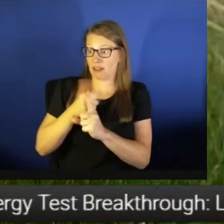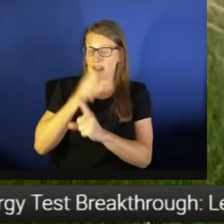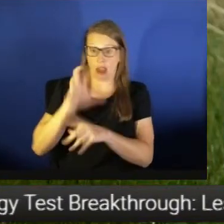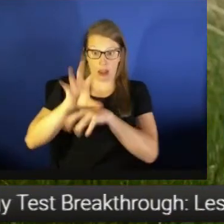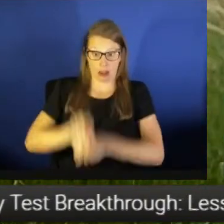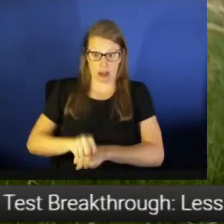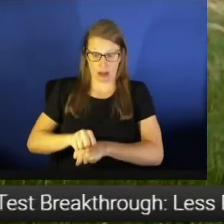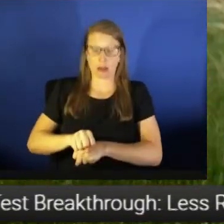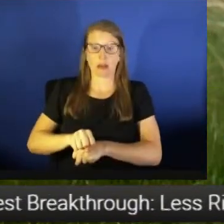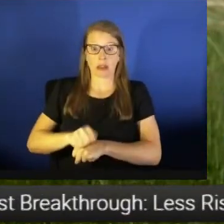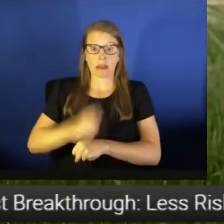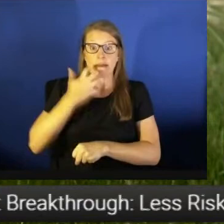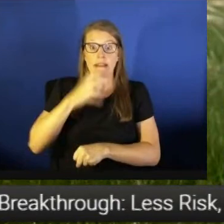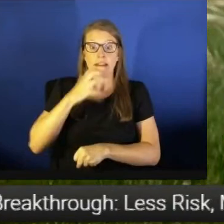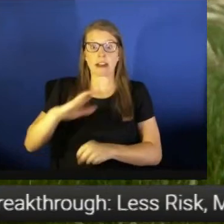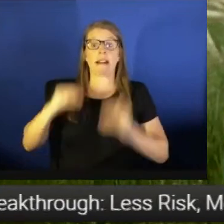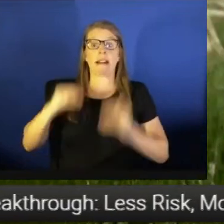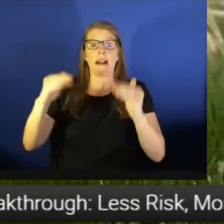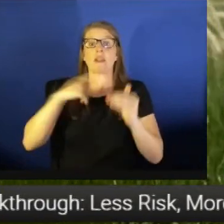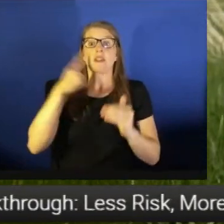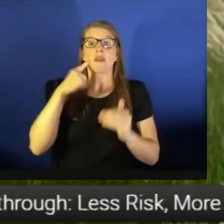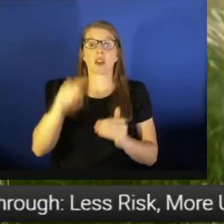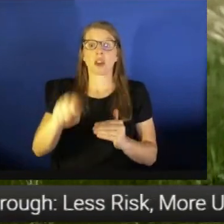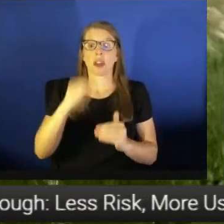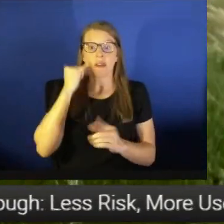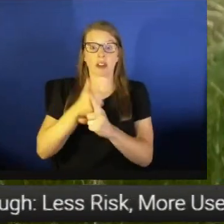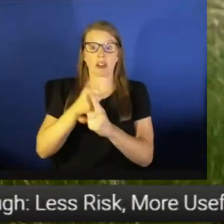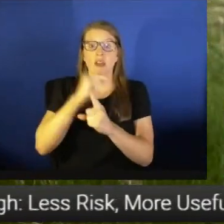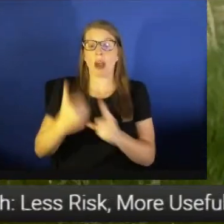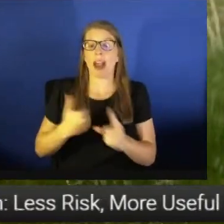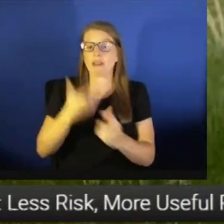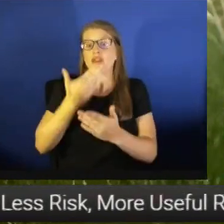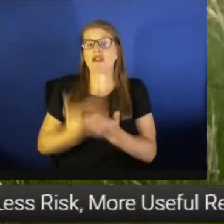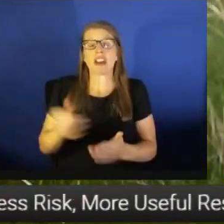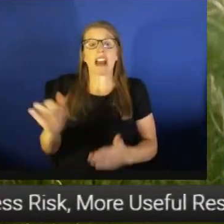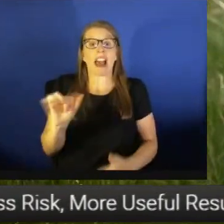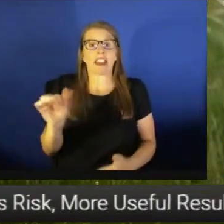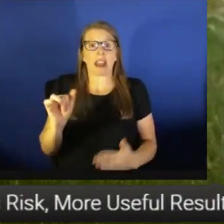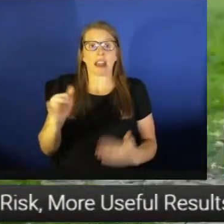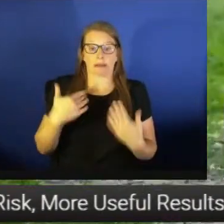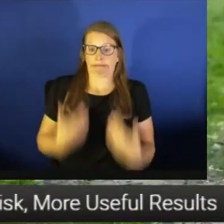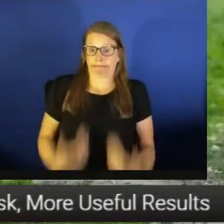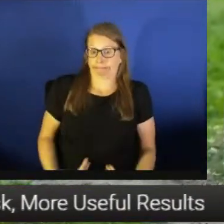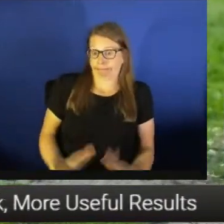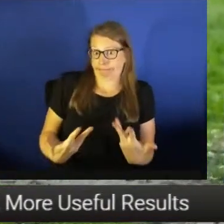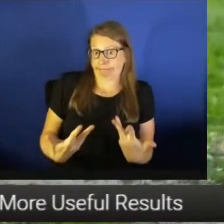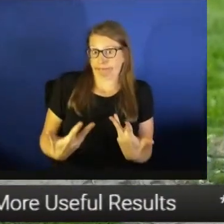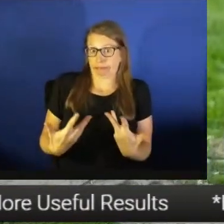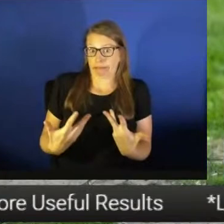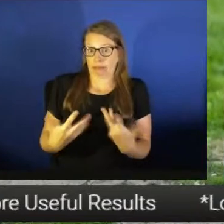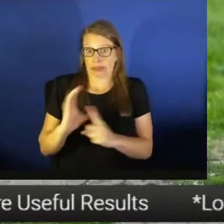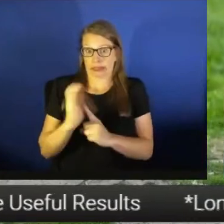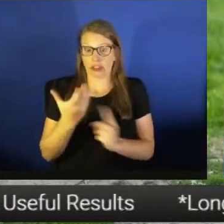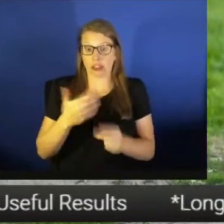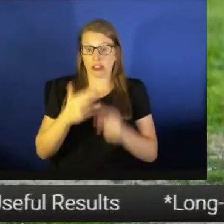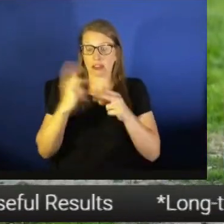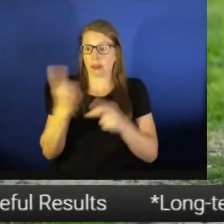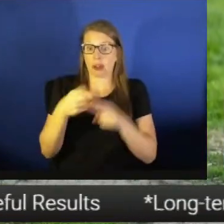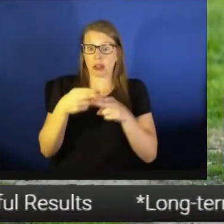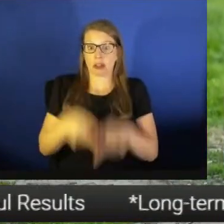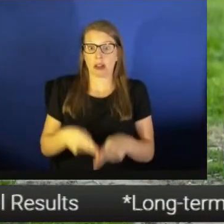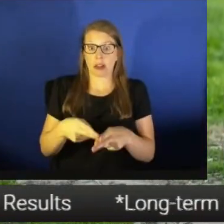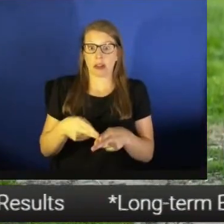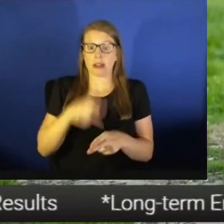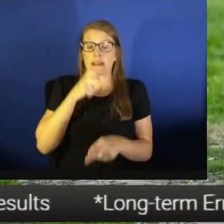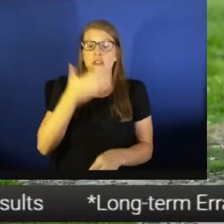you. If you don't have a good athletic condition, if you have what we would call someone who's not in good